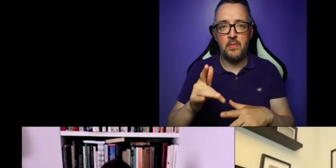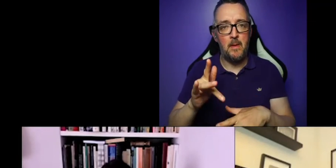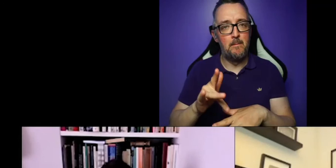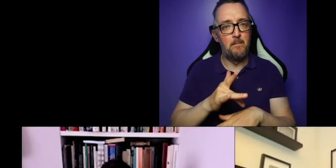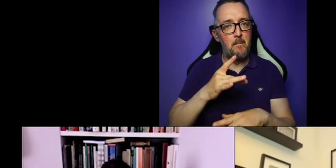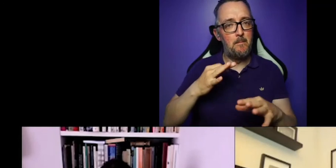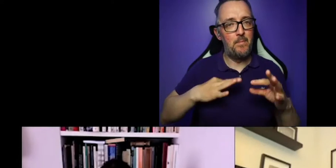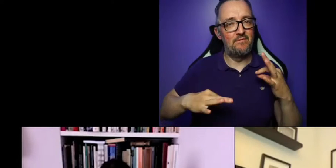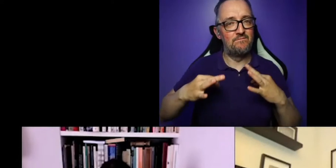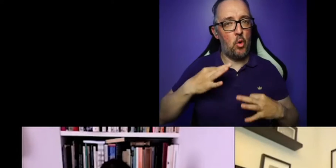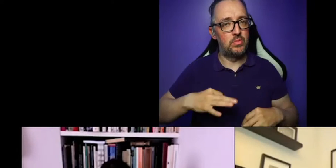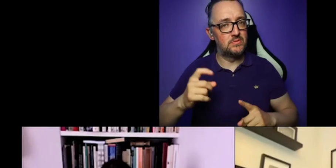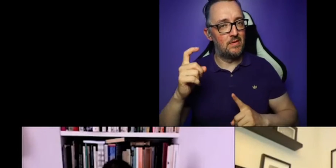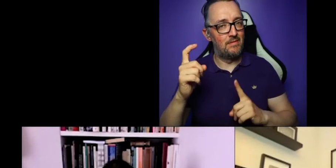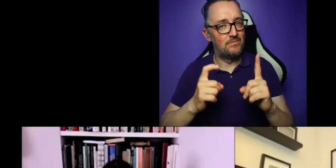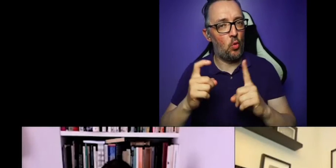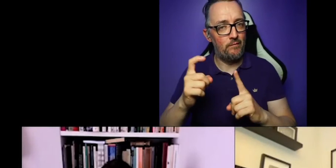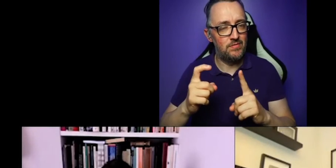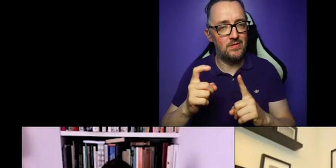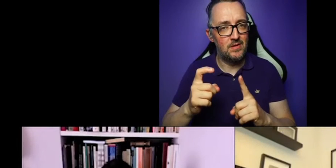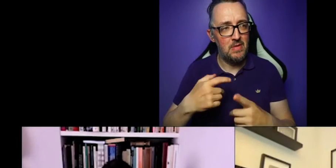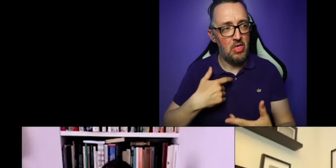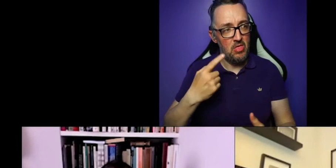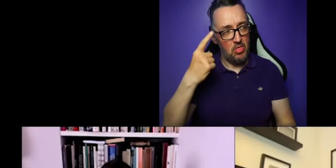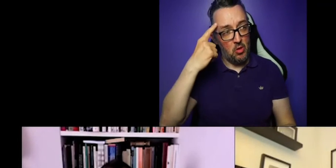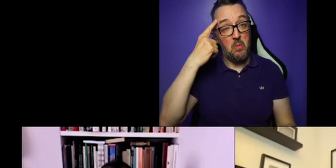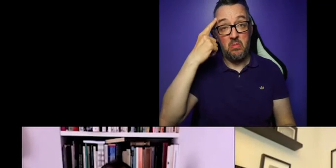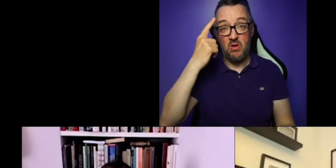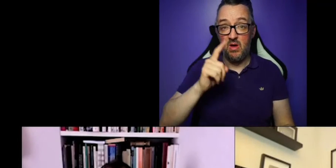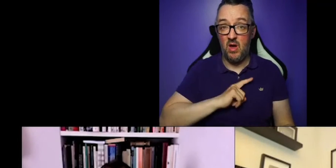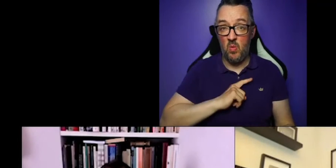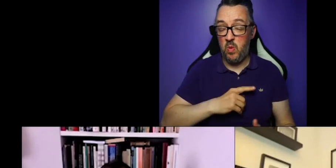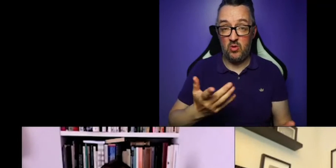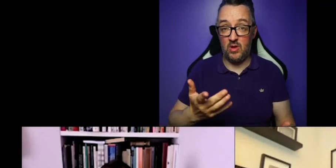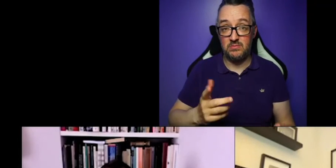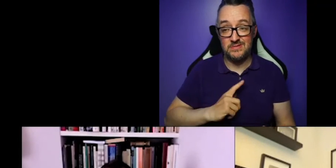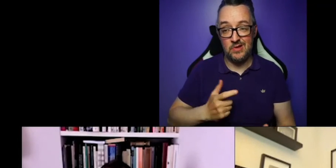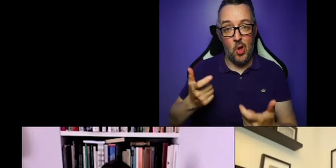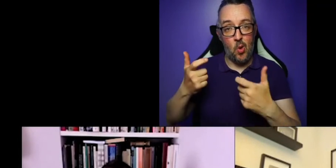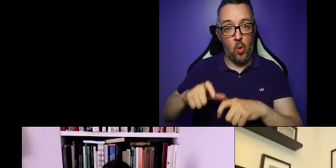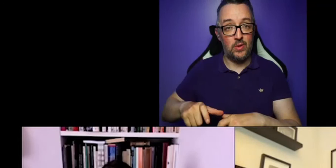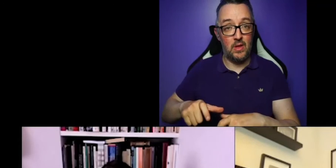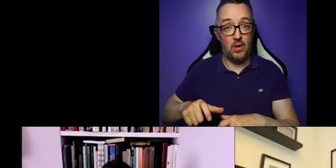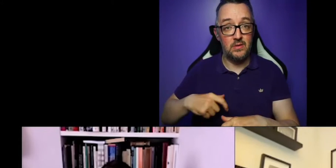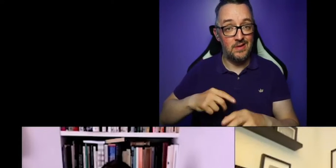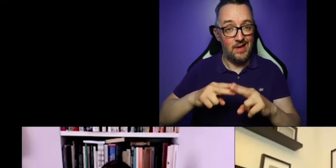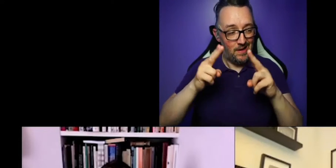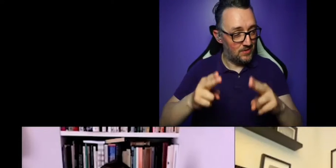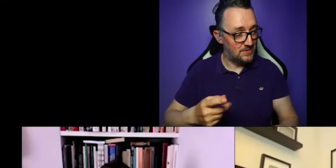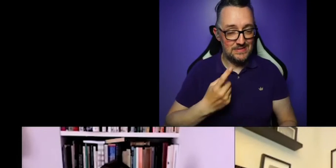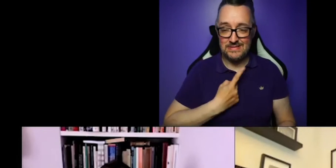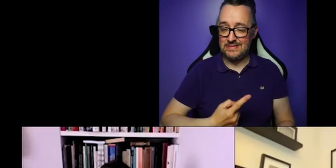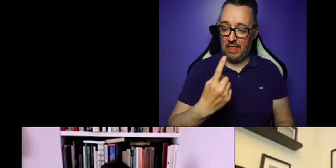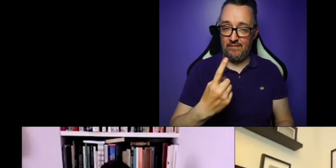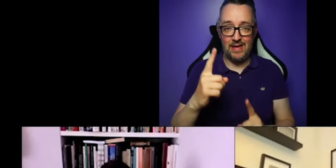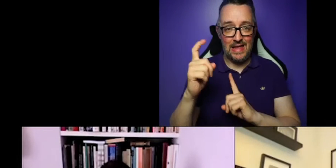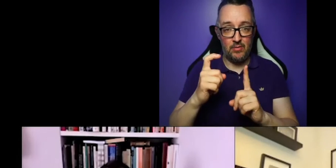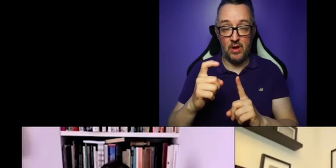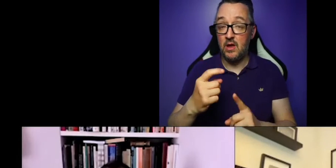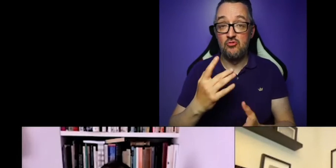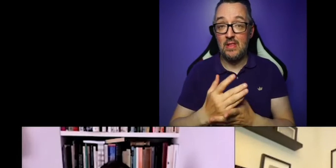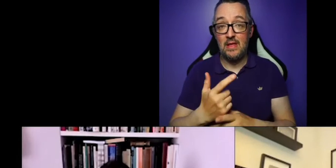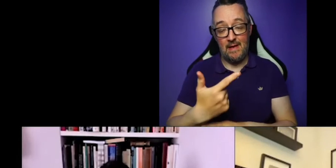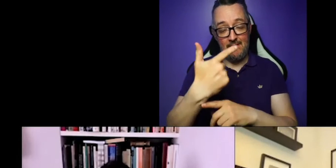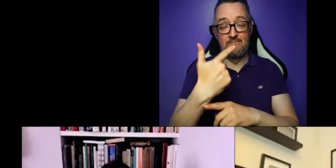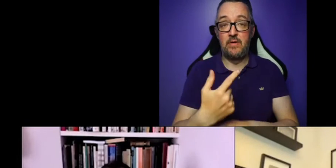a very minor strand in my practice. And it just came to the fore because of the lockdown, because I just had me and my camera, mm-hmm. and I was